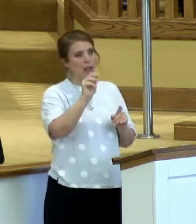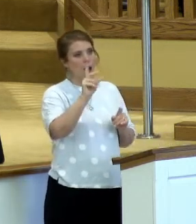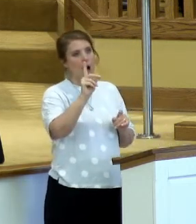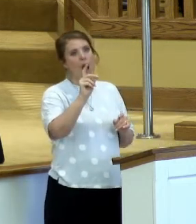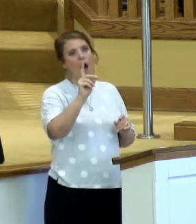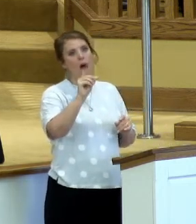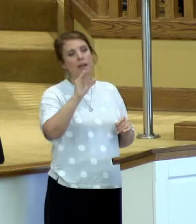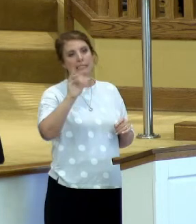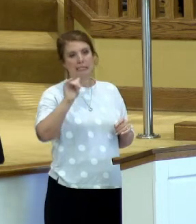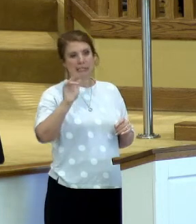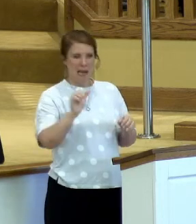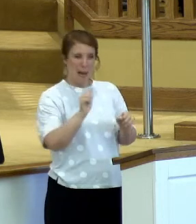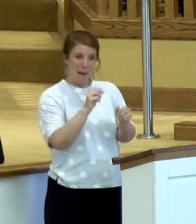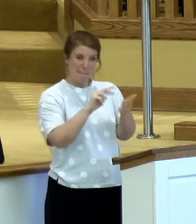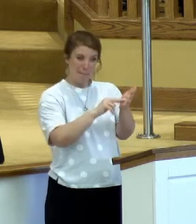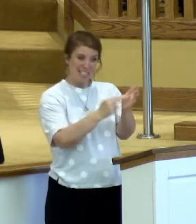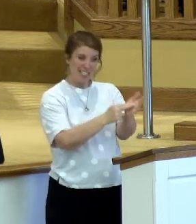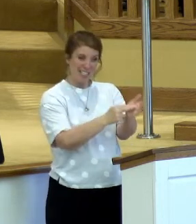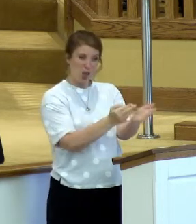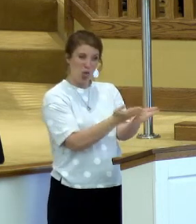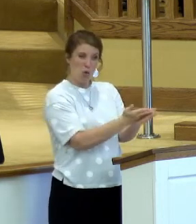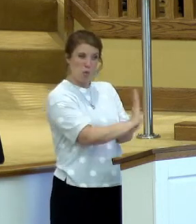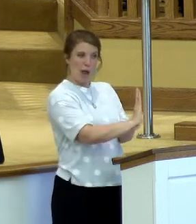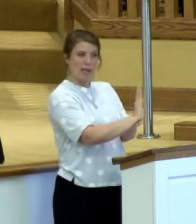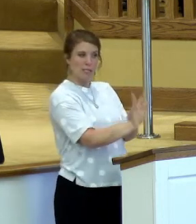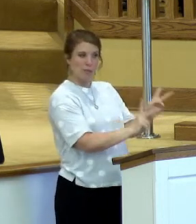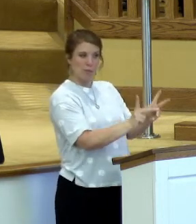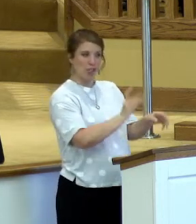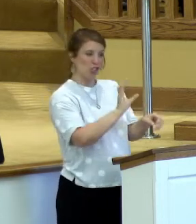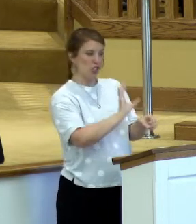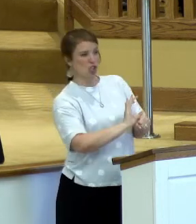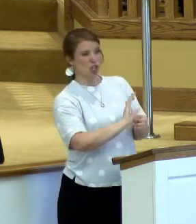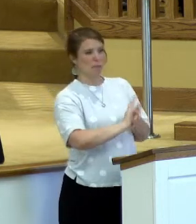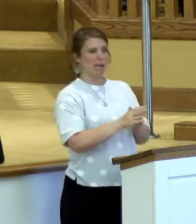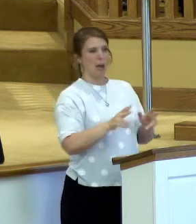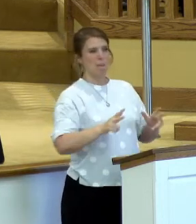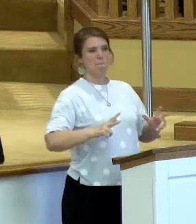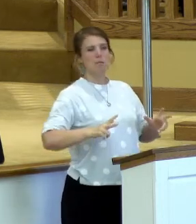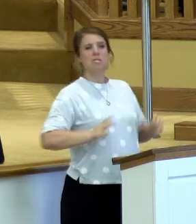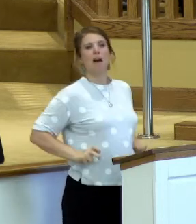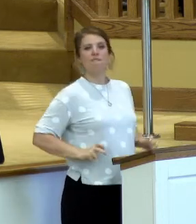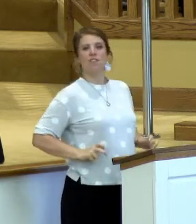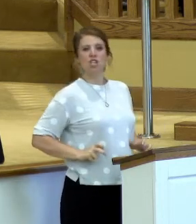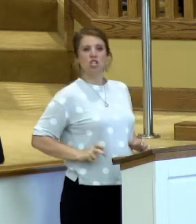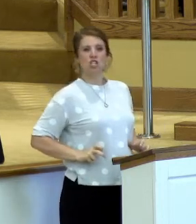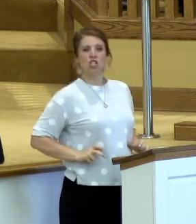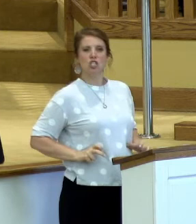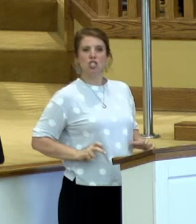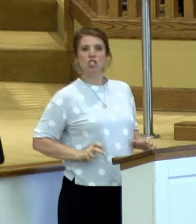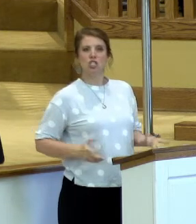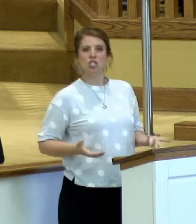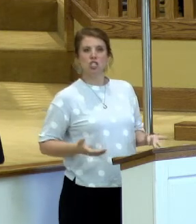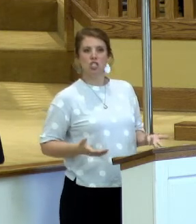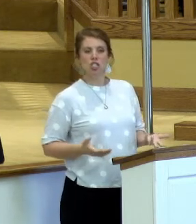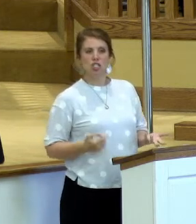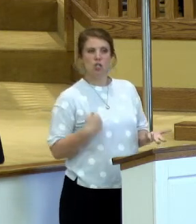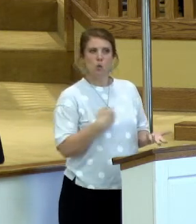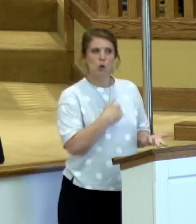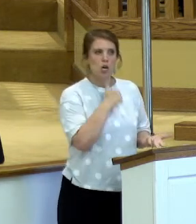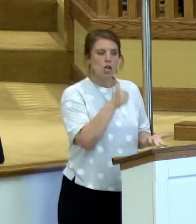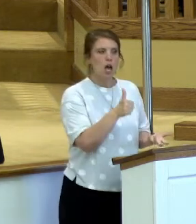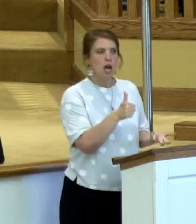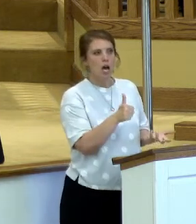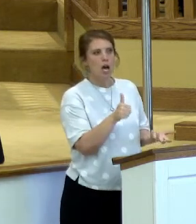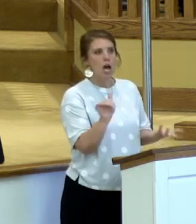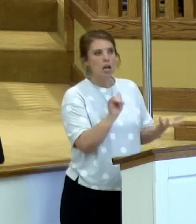of the people. And we're definitely living in that day and age. The church has become very self-centered as a whole, and we're not